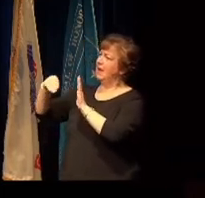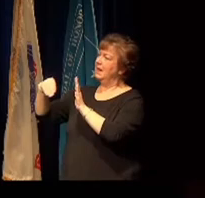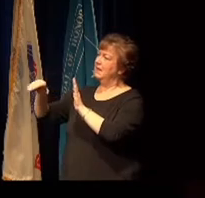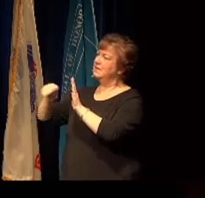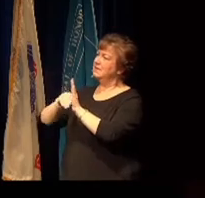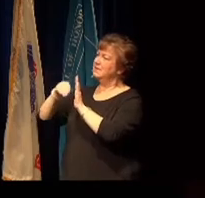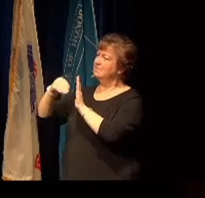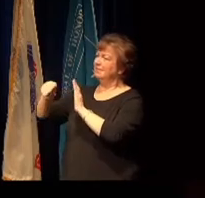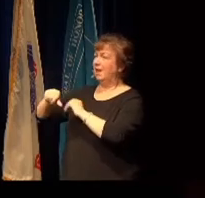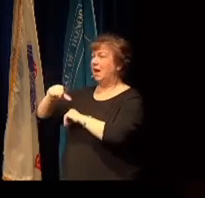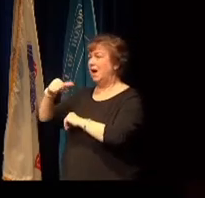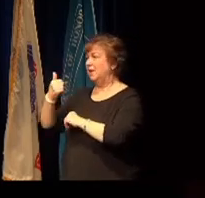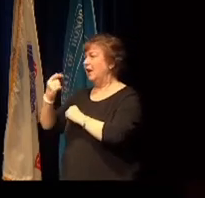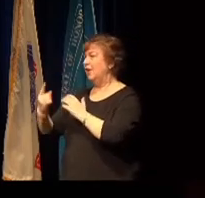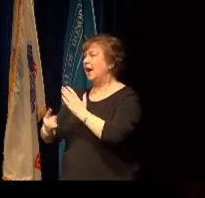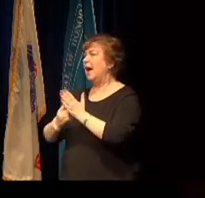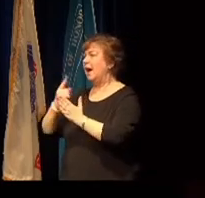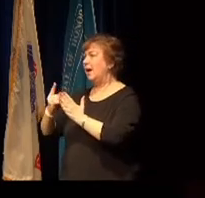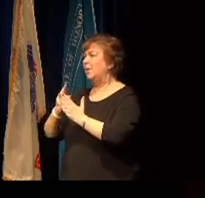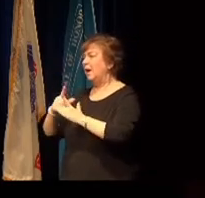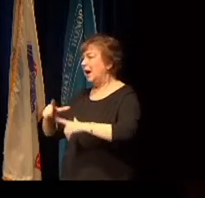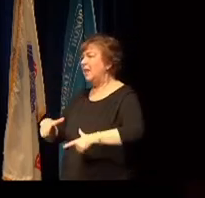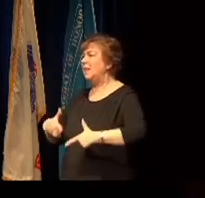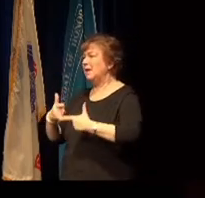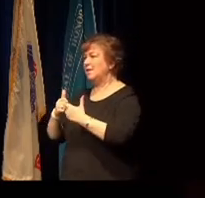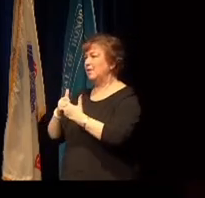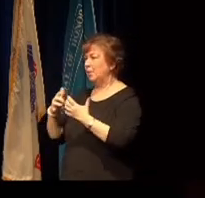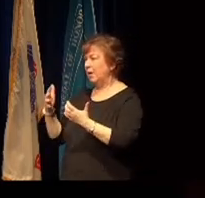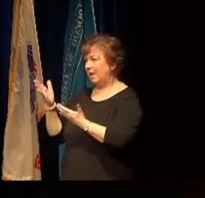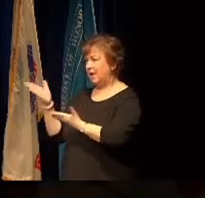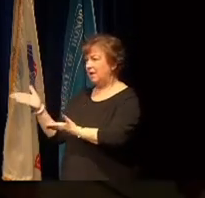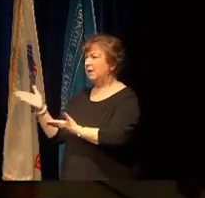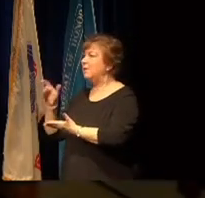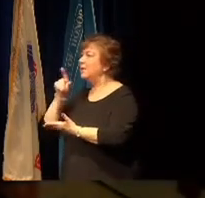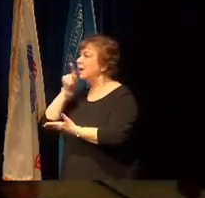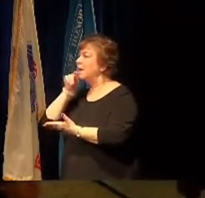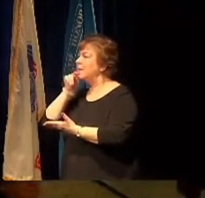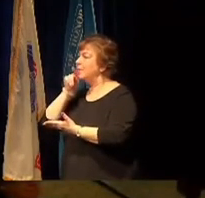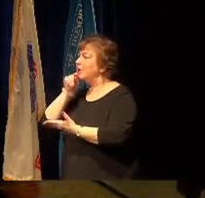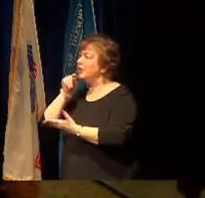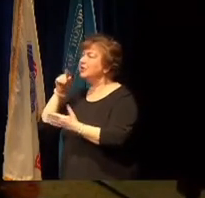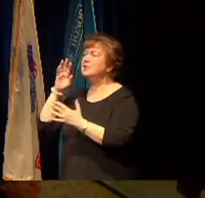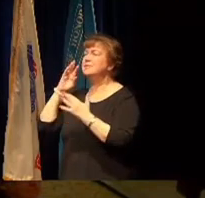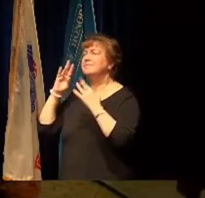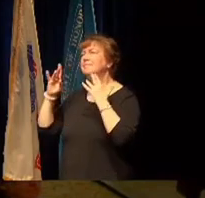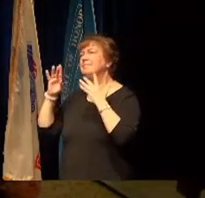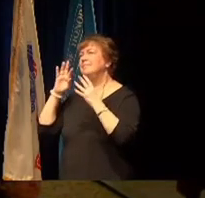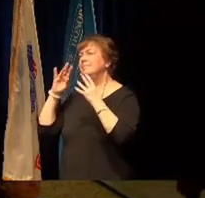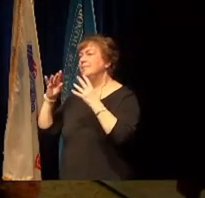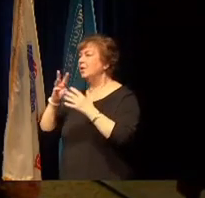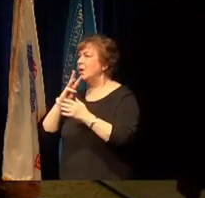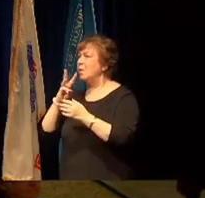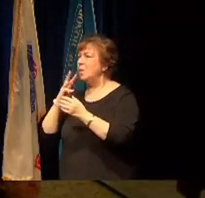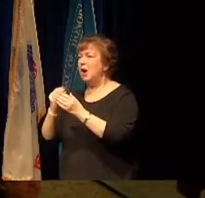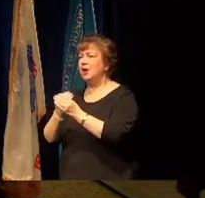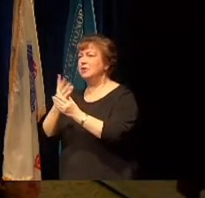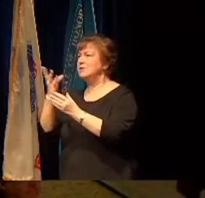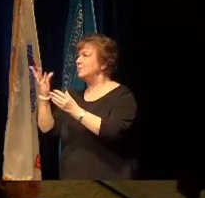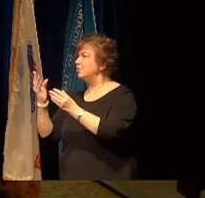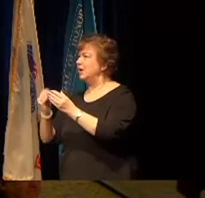hour lived without you. Birds chirped, and I heard a sprinkler spraying water on grass already too green for its own